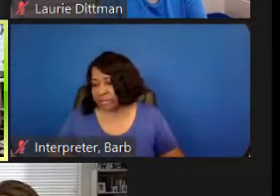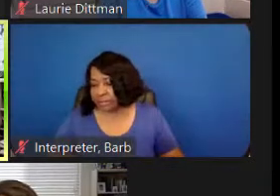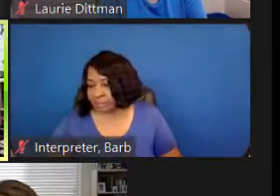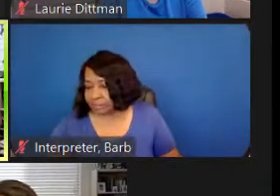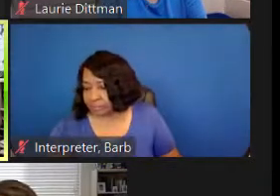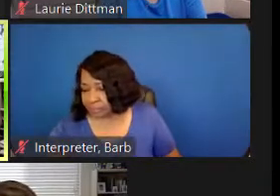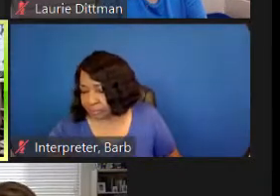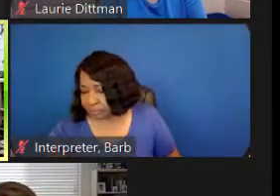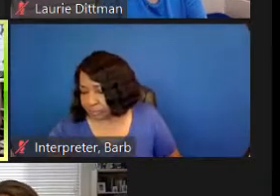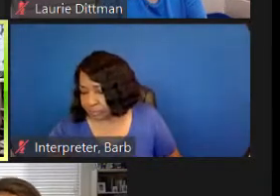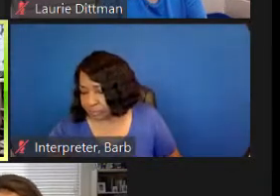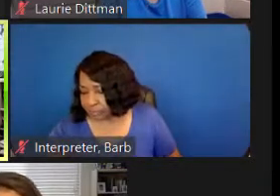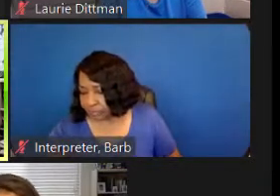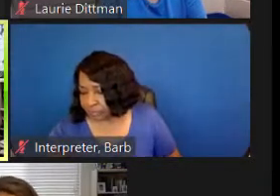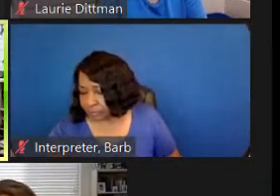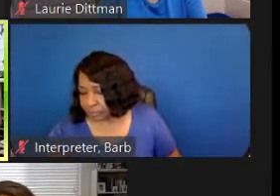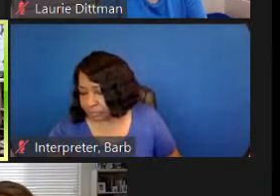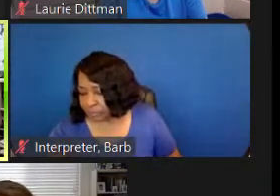Slide 5.